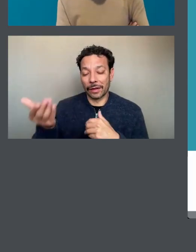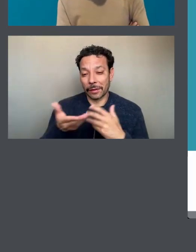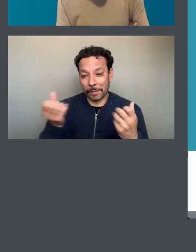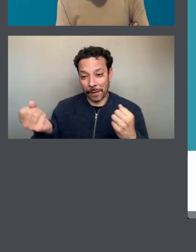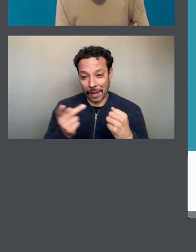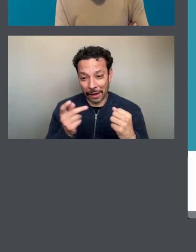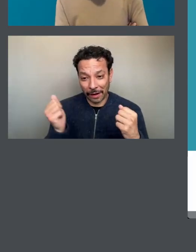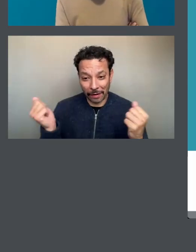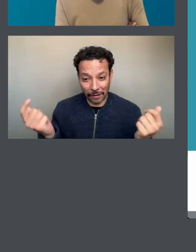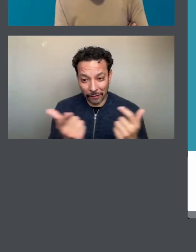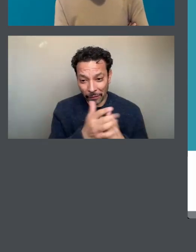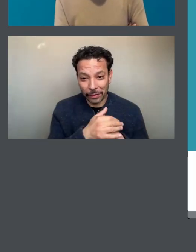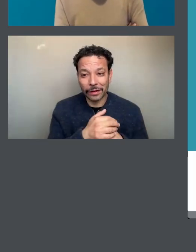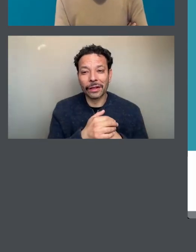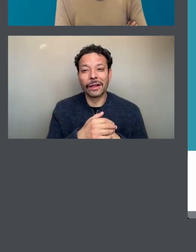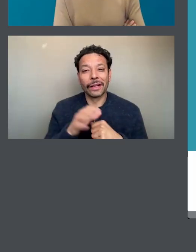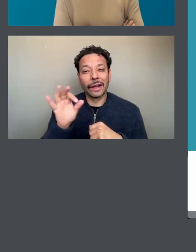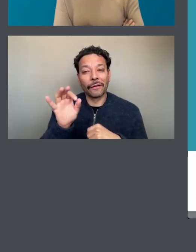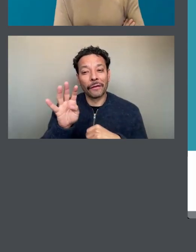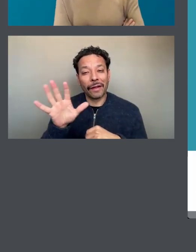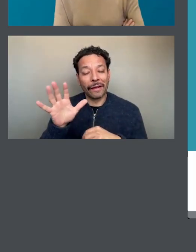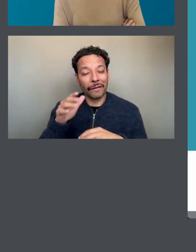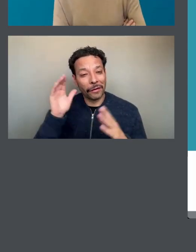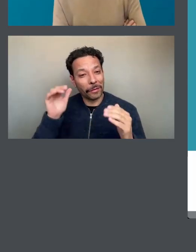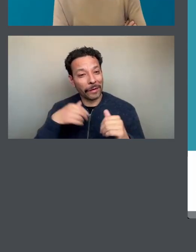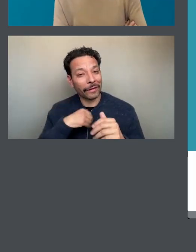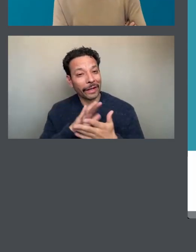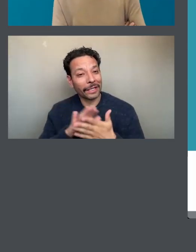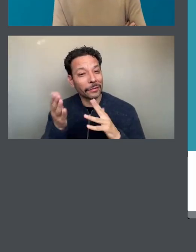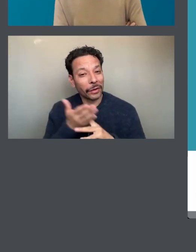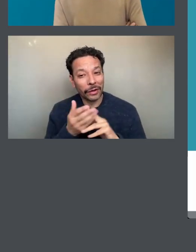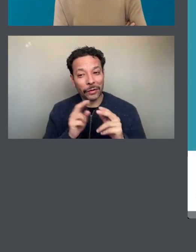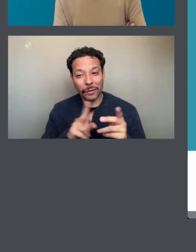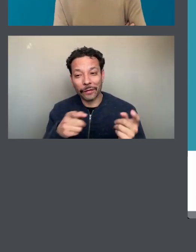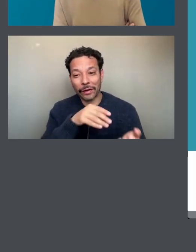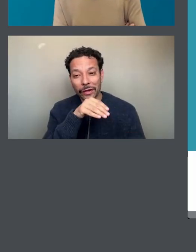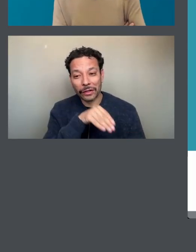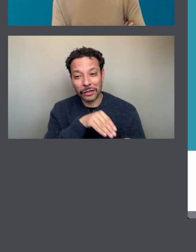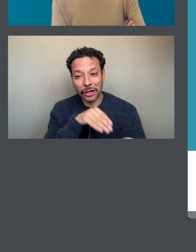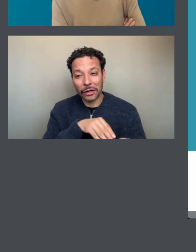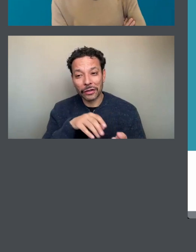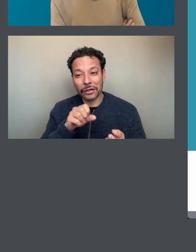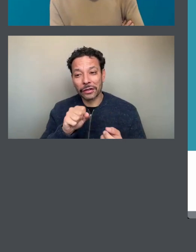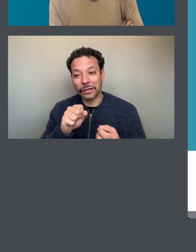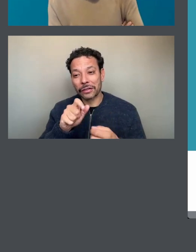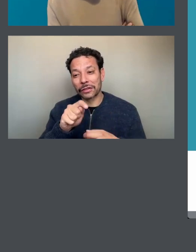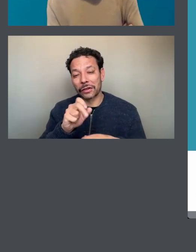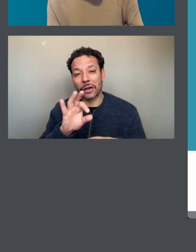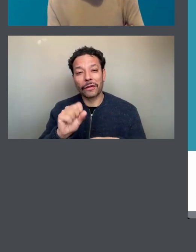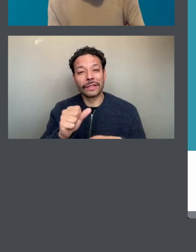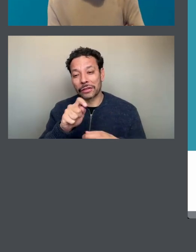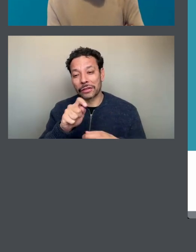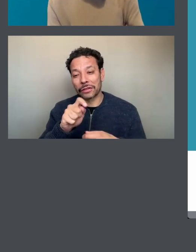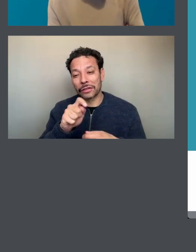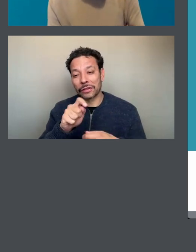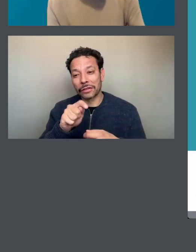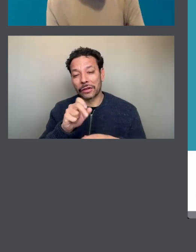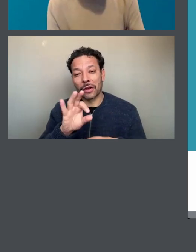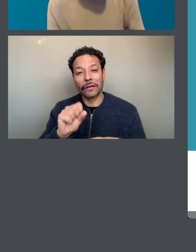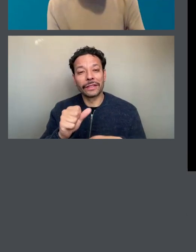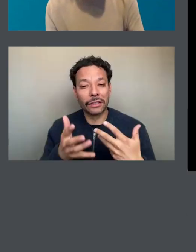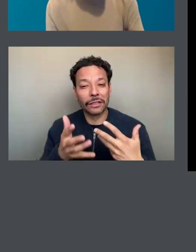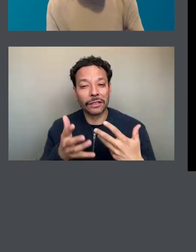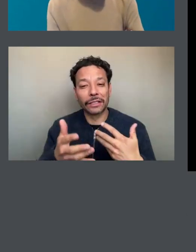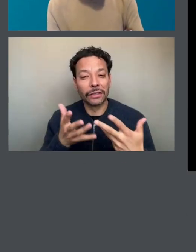Welcome back, everyone. It's 9:45. I hope you had a nice break. We're ready for Dr. Tharpe's next talk, Management of Unilateral